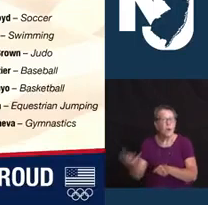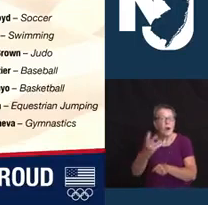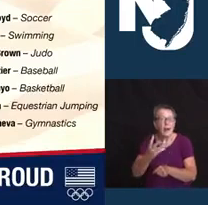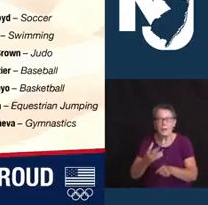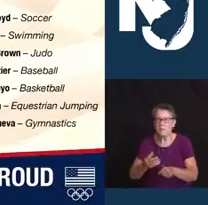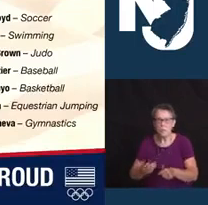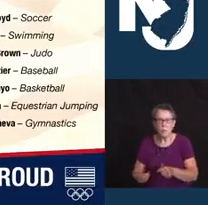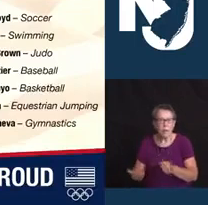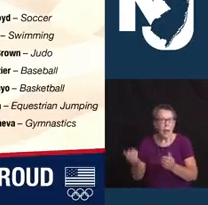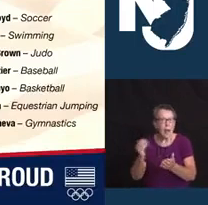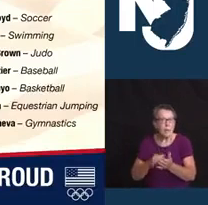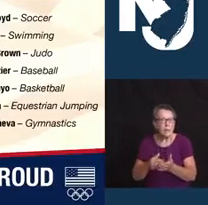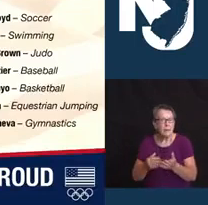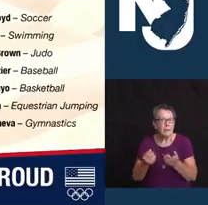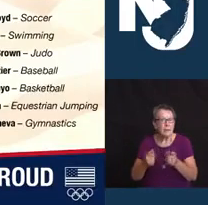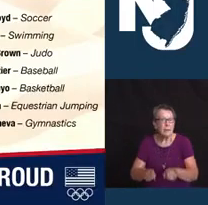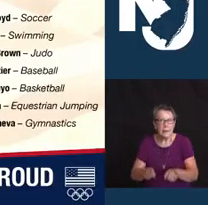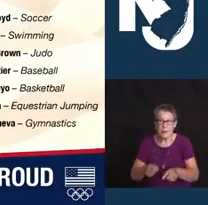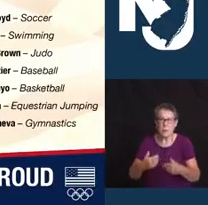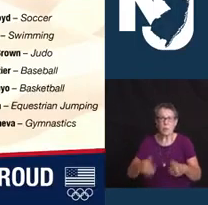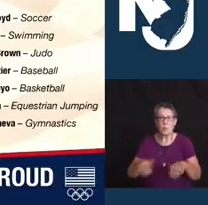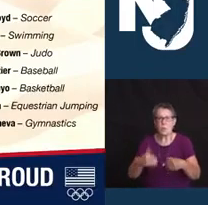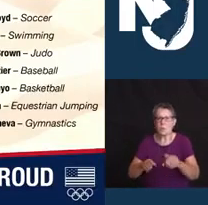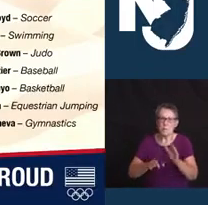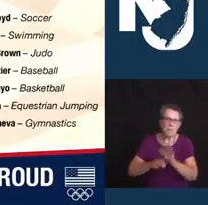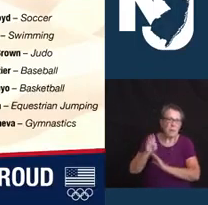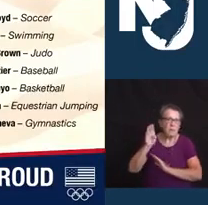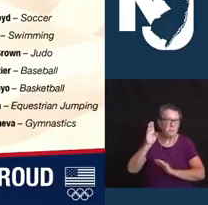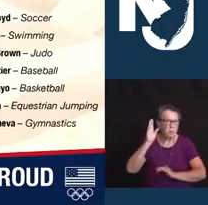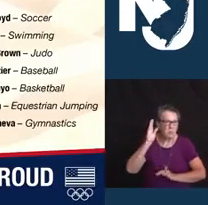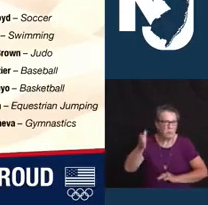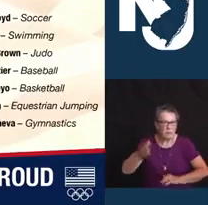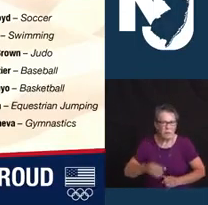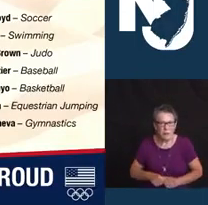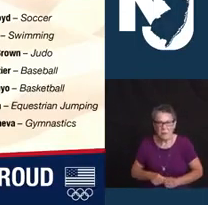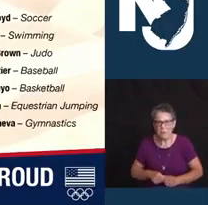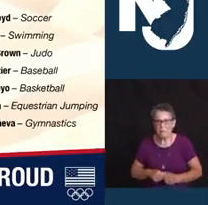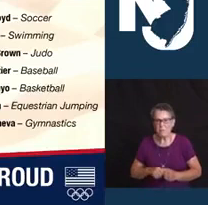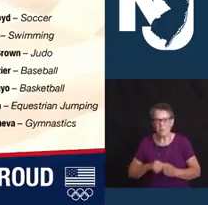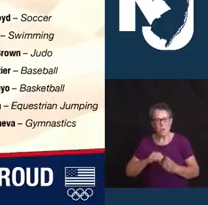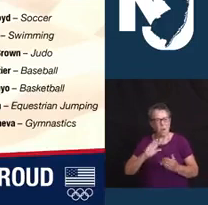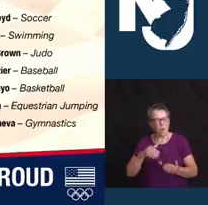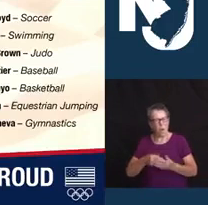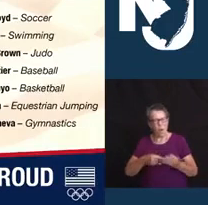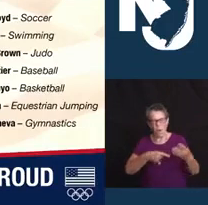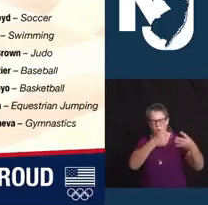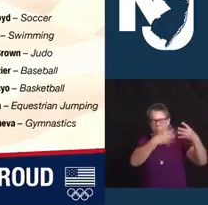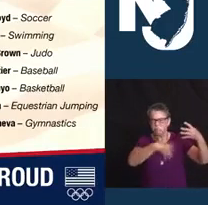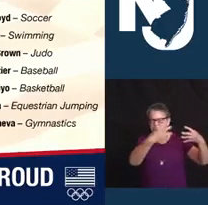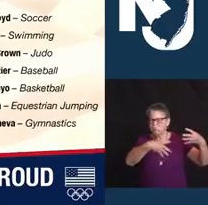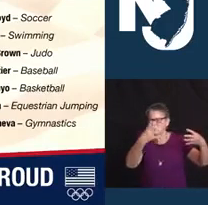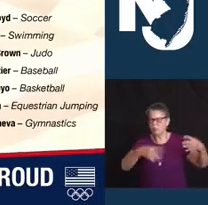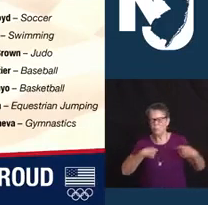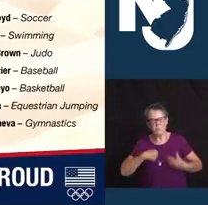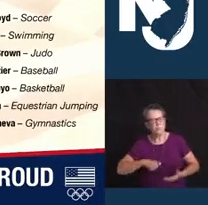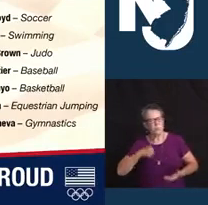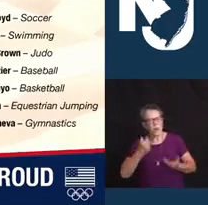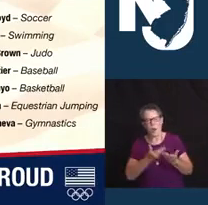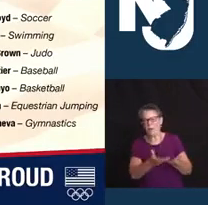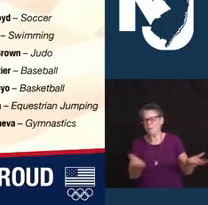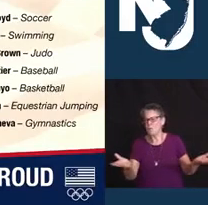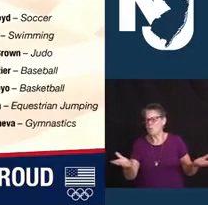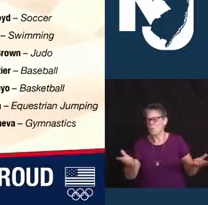do. But again, to every one of these athletes, you did your home state proud. God bless you and thank you. Congratulations